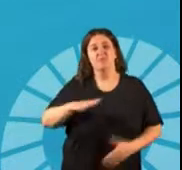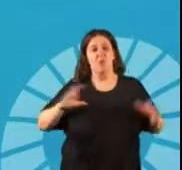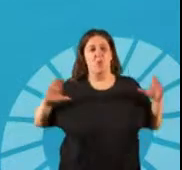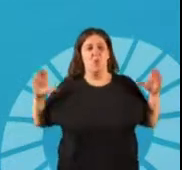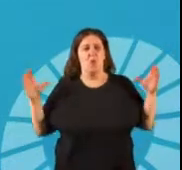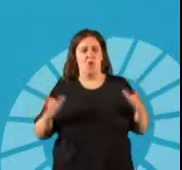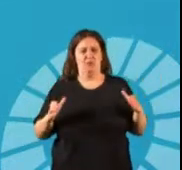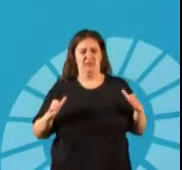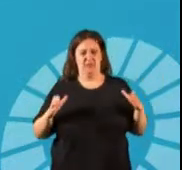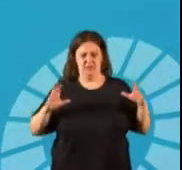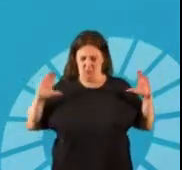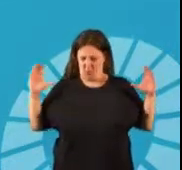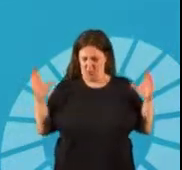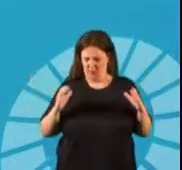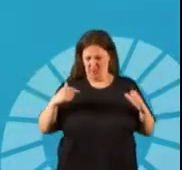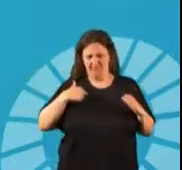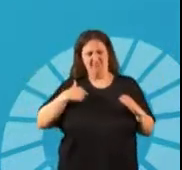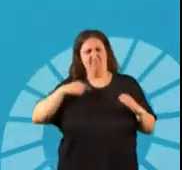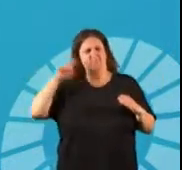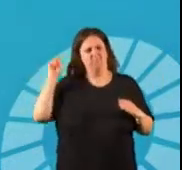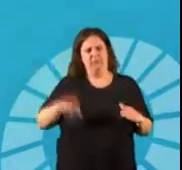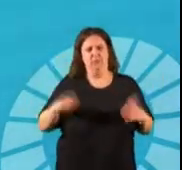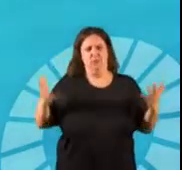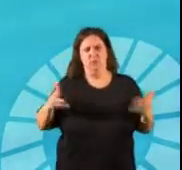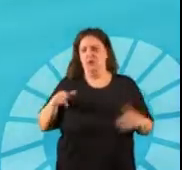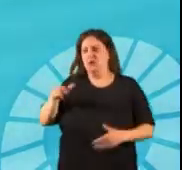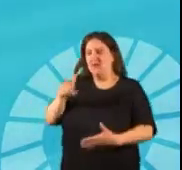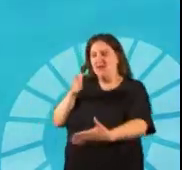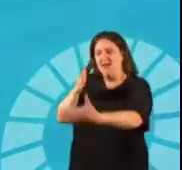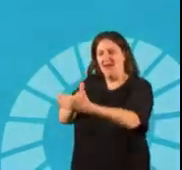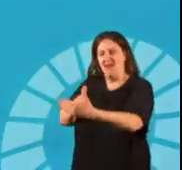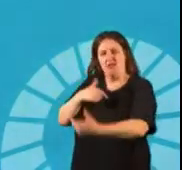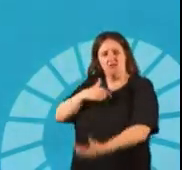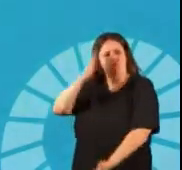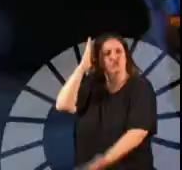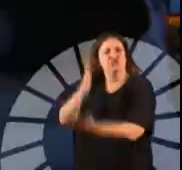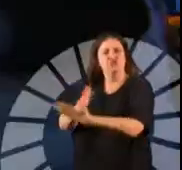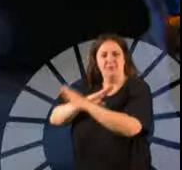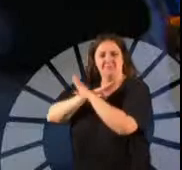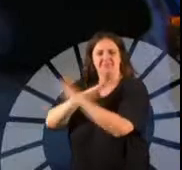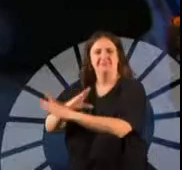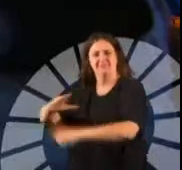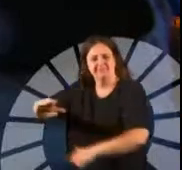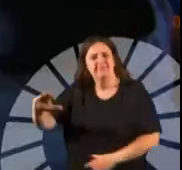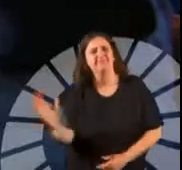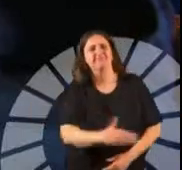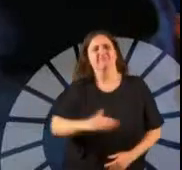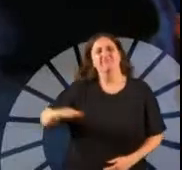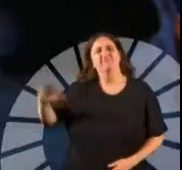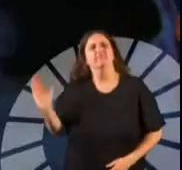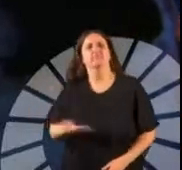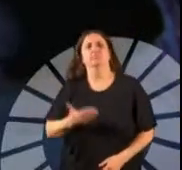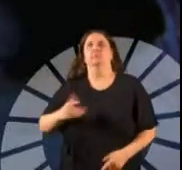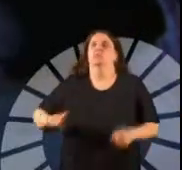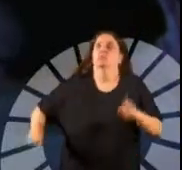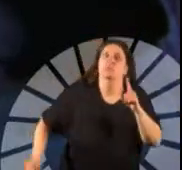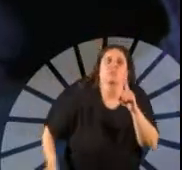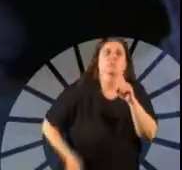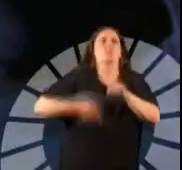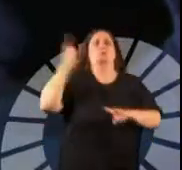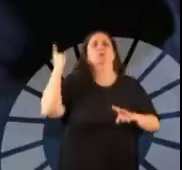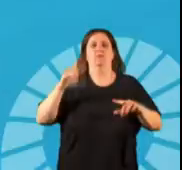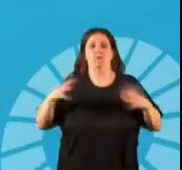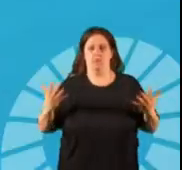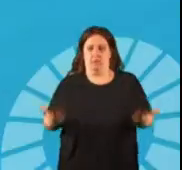It's a historic time. We are not just 26 years on since Beijing. We're living through a pandemic